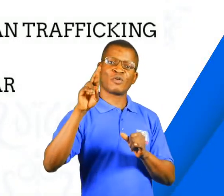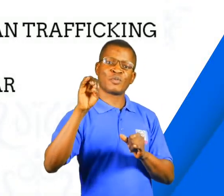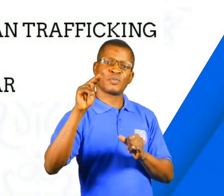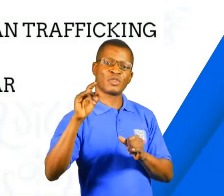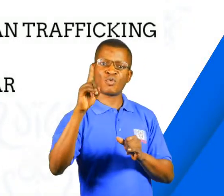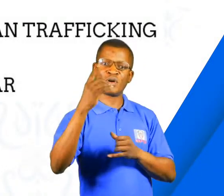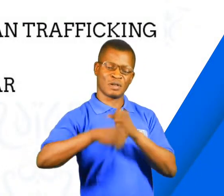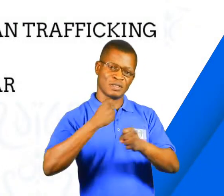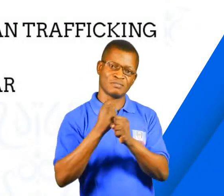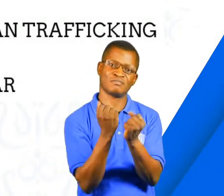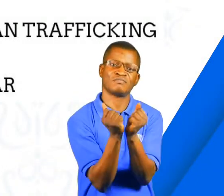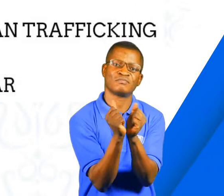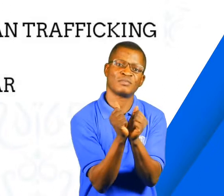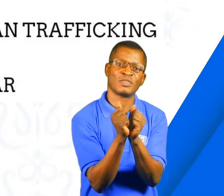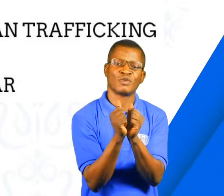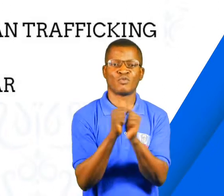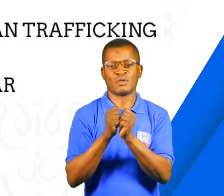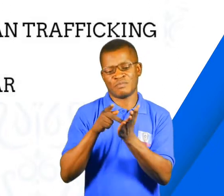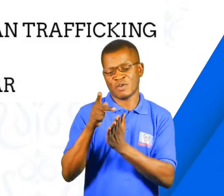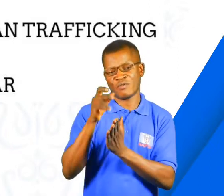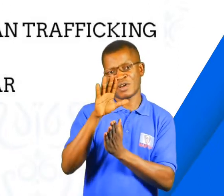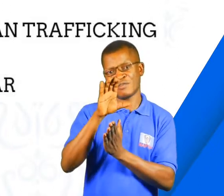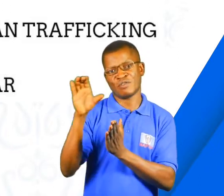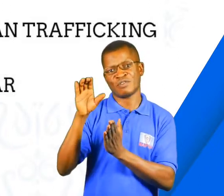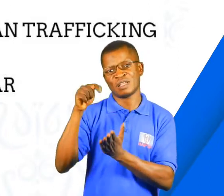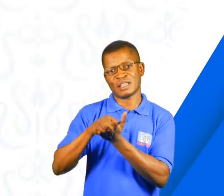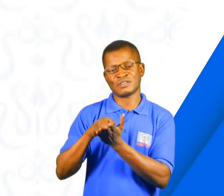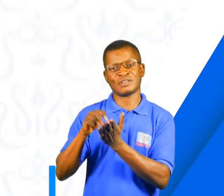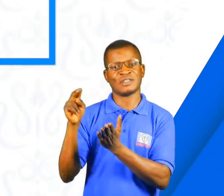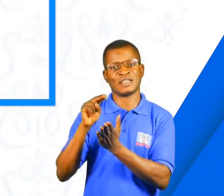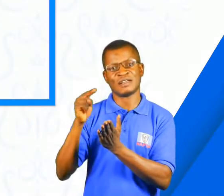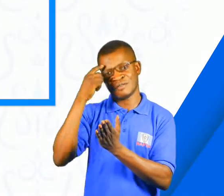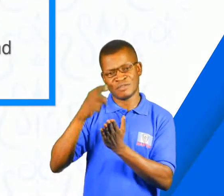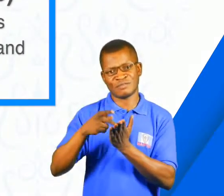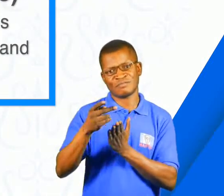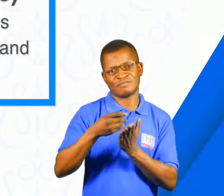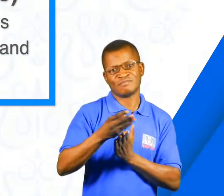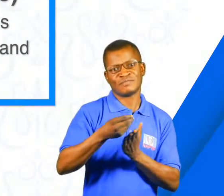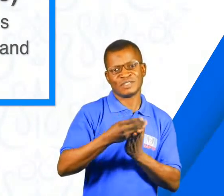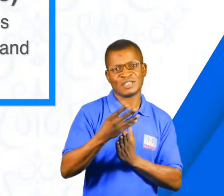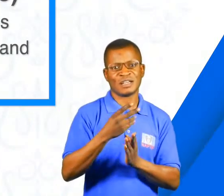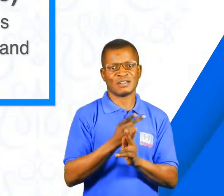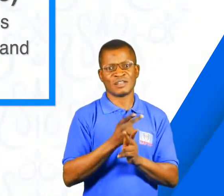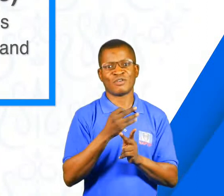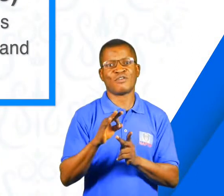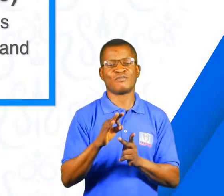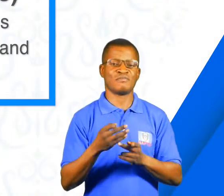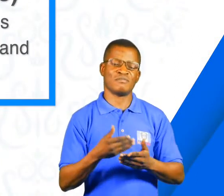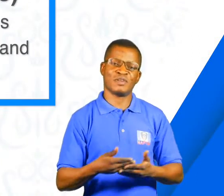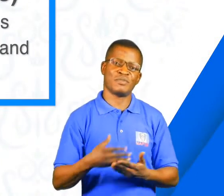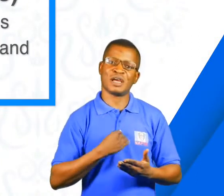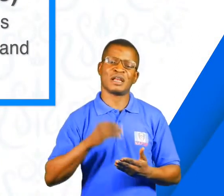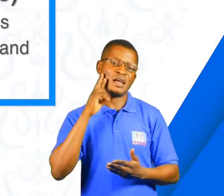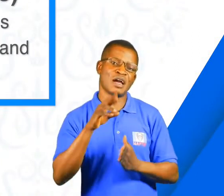year imprisonment with a fine of 500,000 naira for the sale of an infant and being an accessory to the sale of